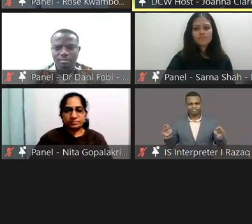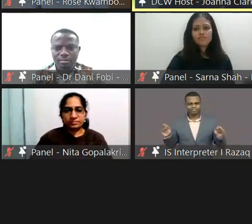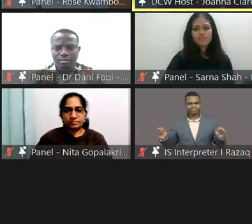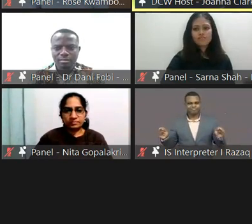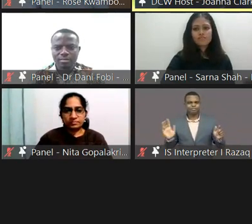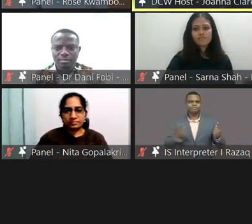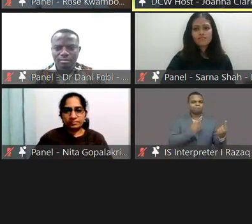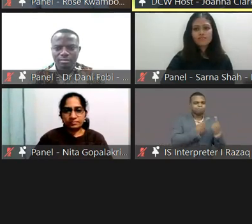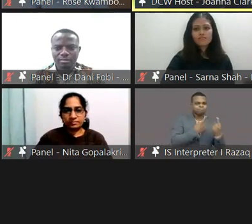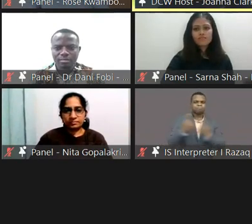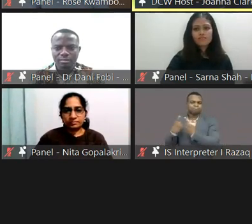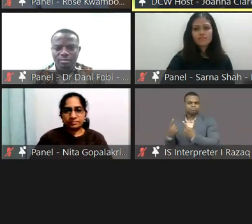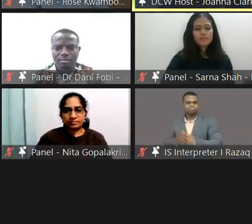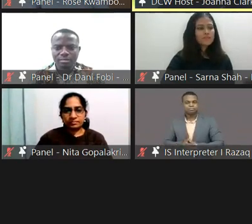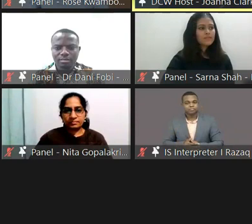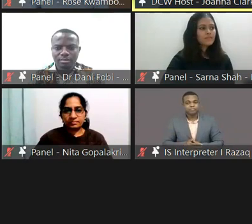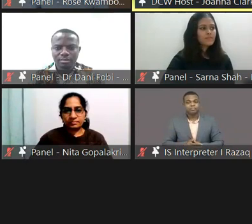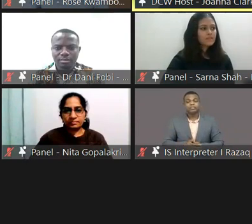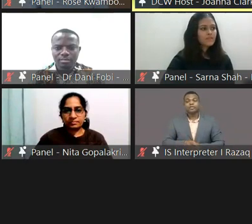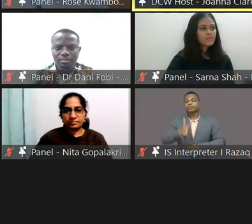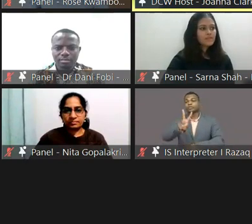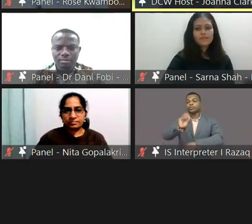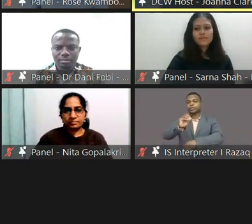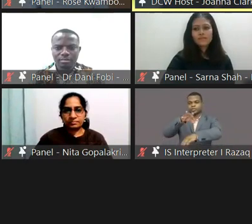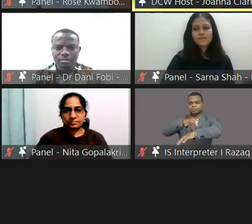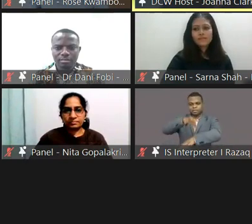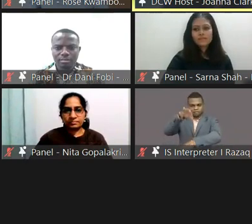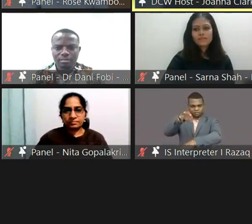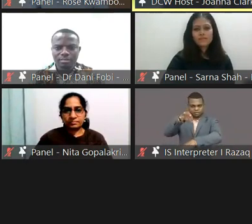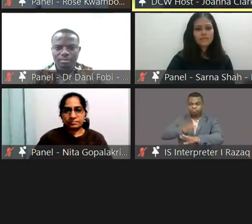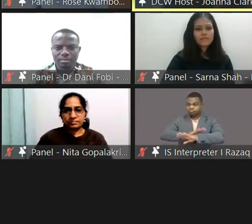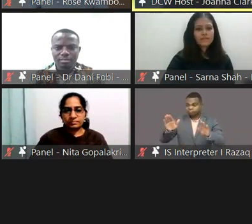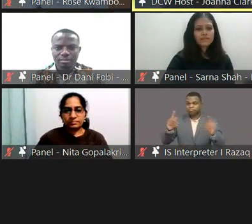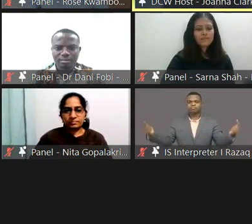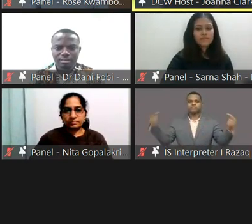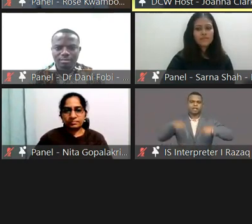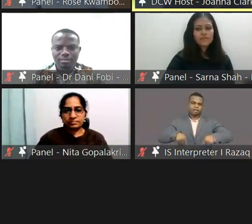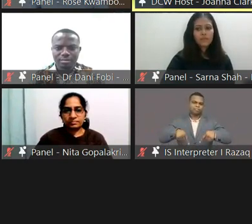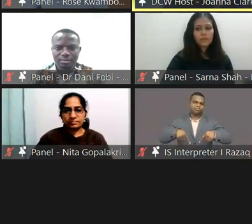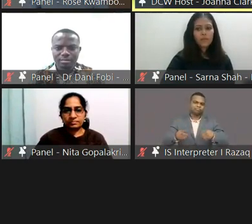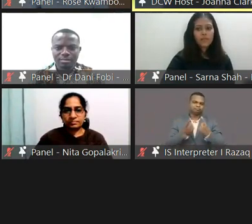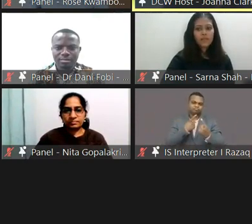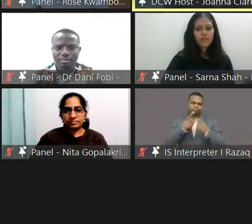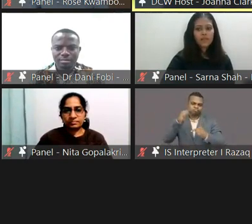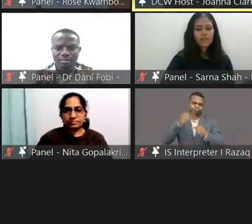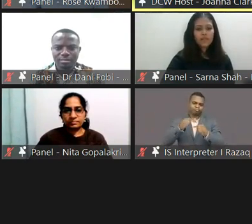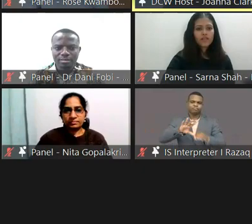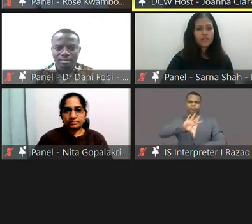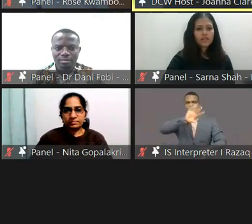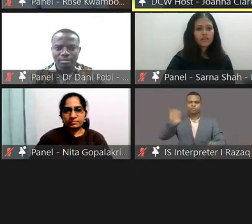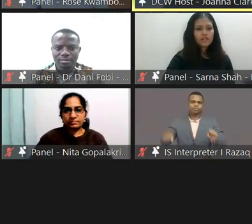up afterwards. So I do hope you have some interesting discussions. I'm sure you will.